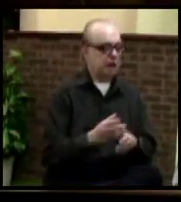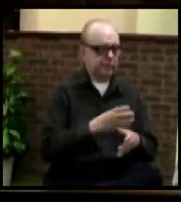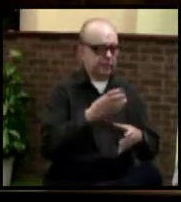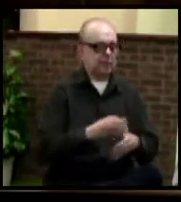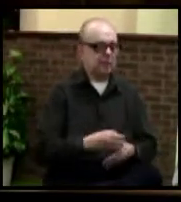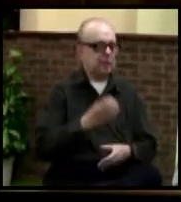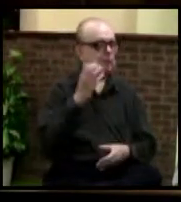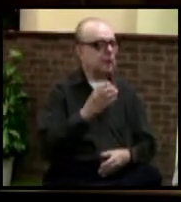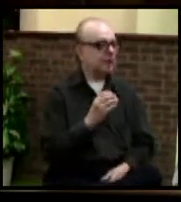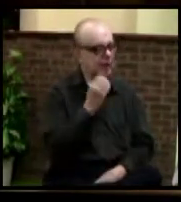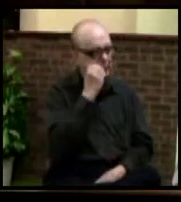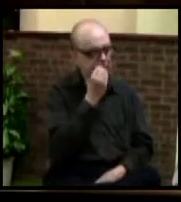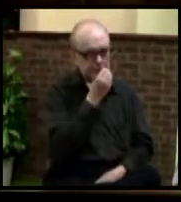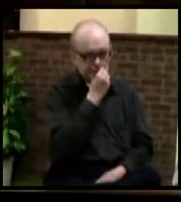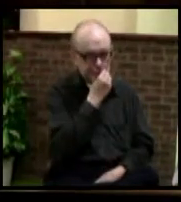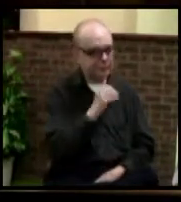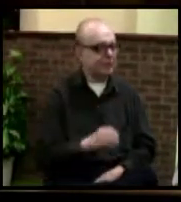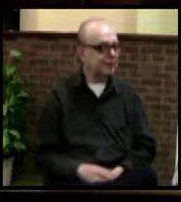flowers.